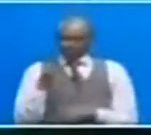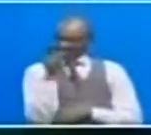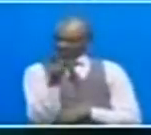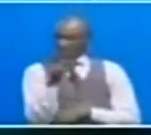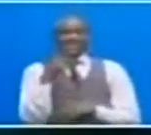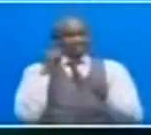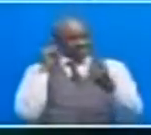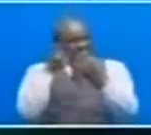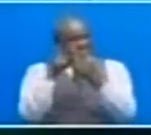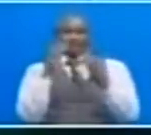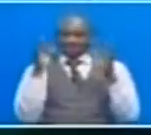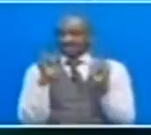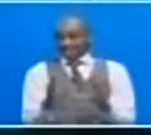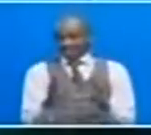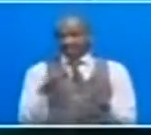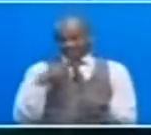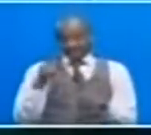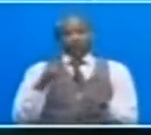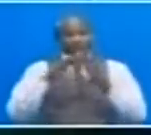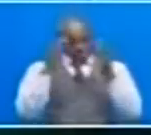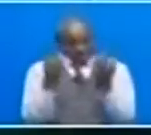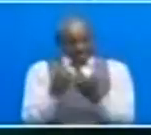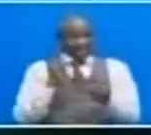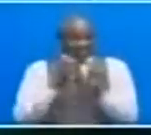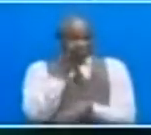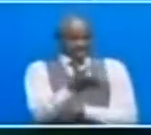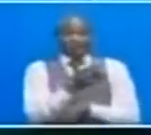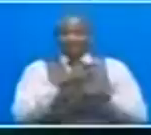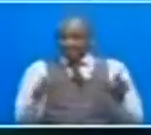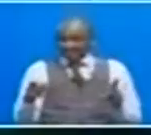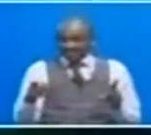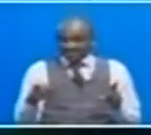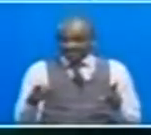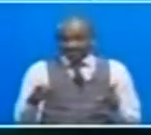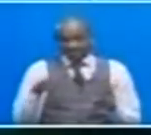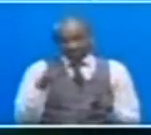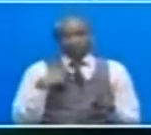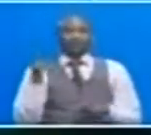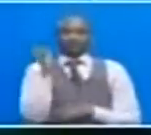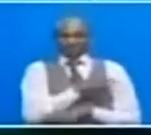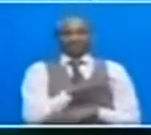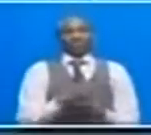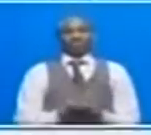not targeting a big throw at the forthcoming World Athletics Championships, but rather a podium finish.